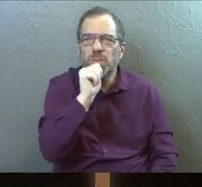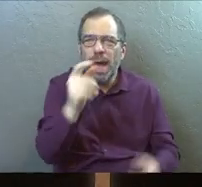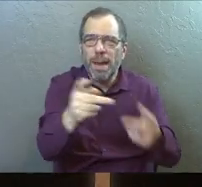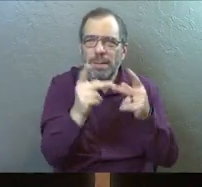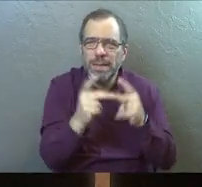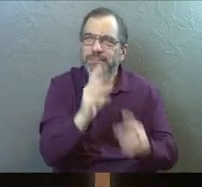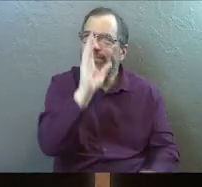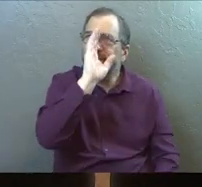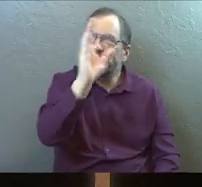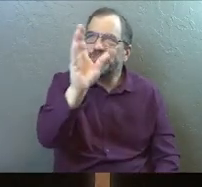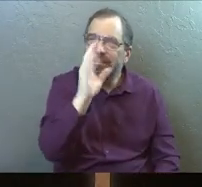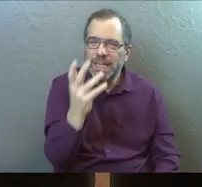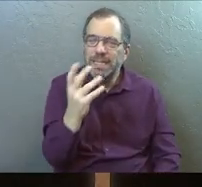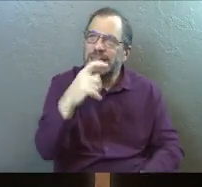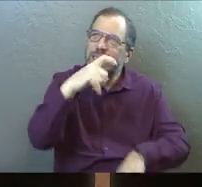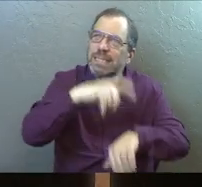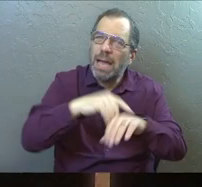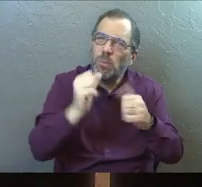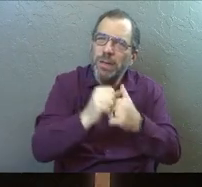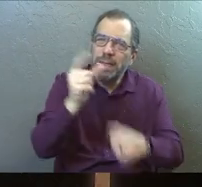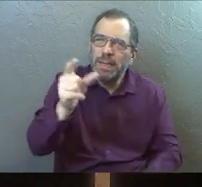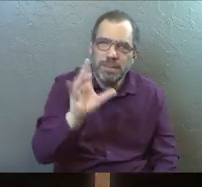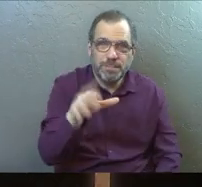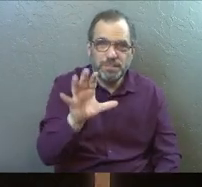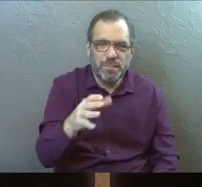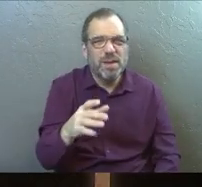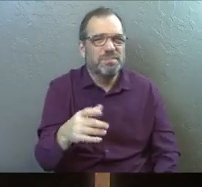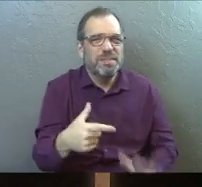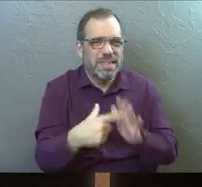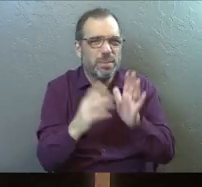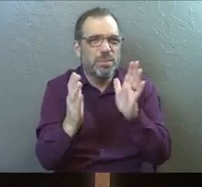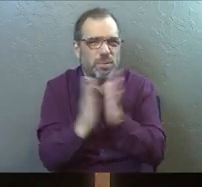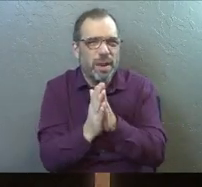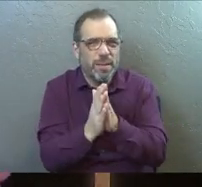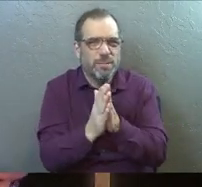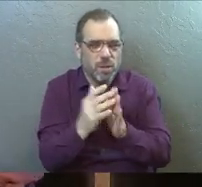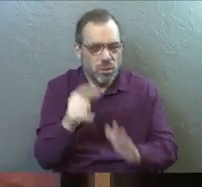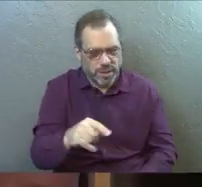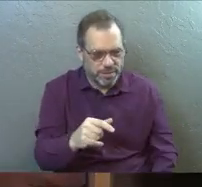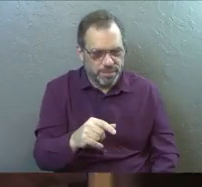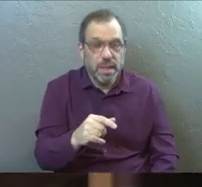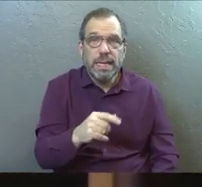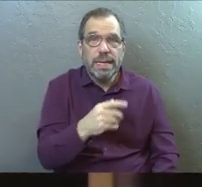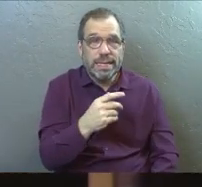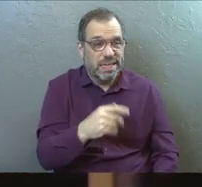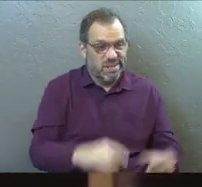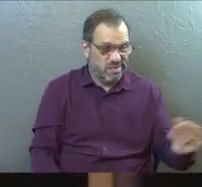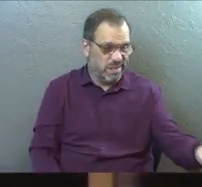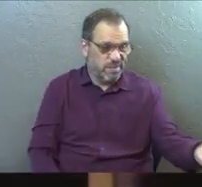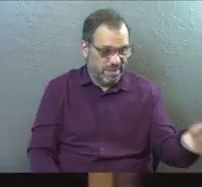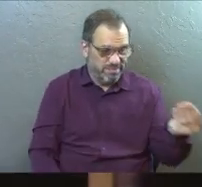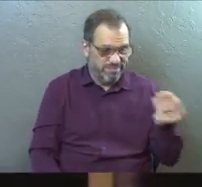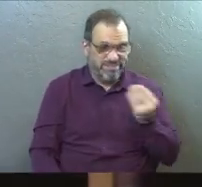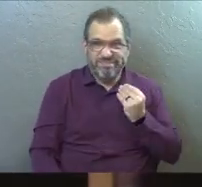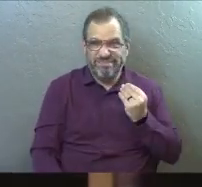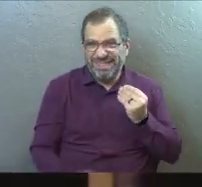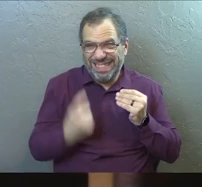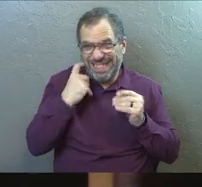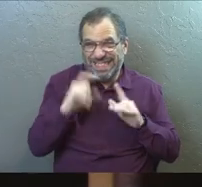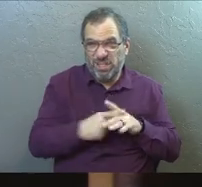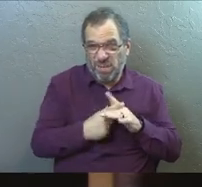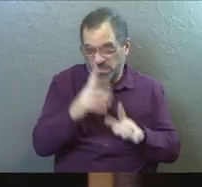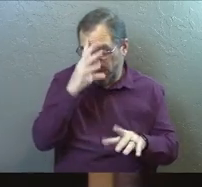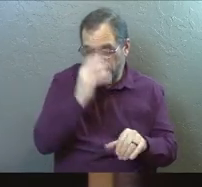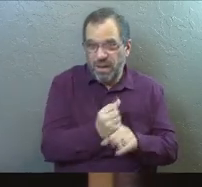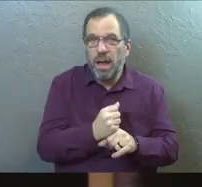with just him and just spend time with him. Here's a sample prayer for you to take a look at, because this was given to me when I was just starting out in